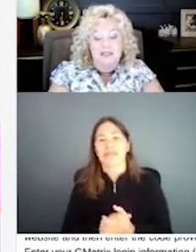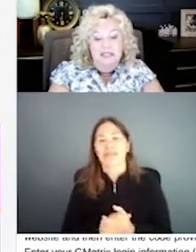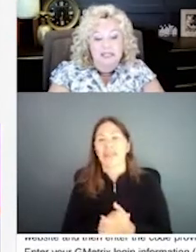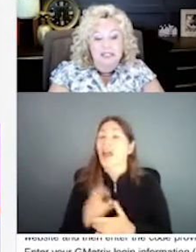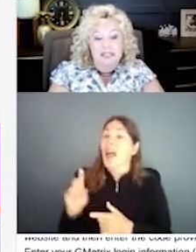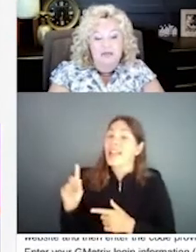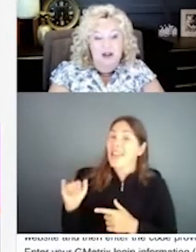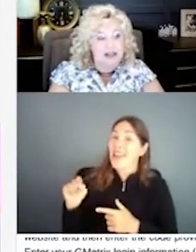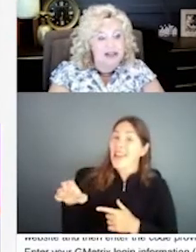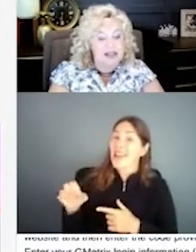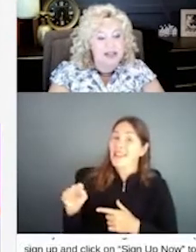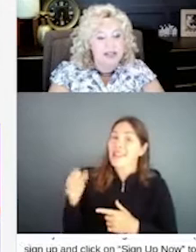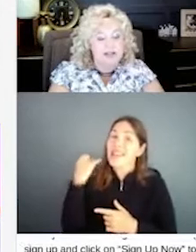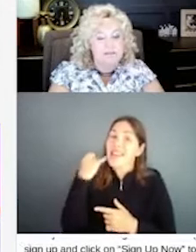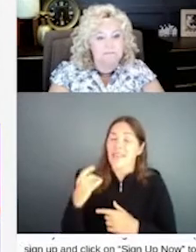Dennis, if I